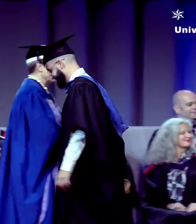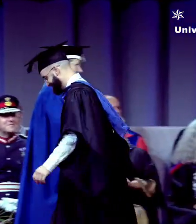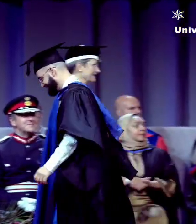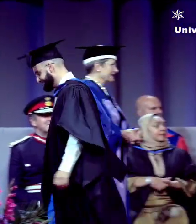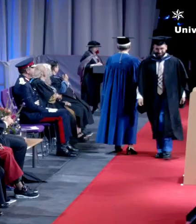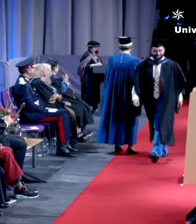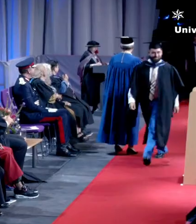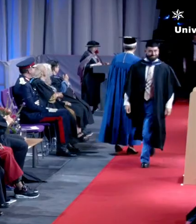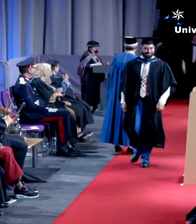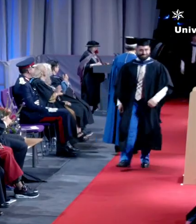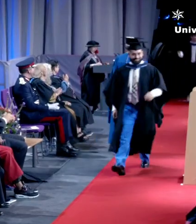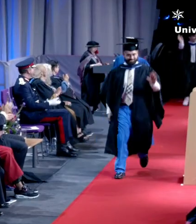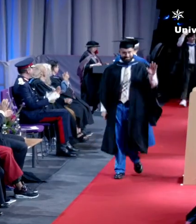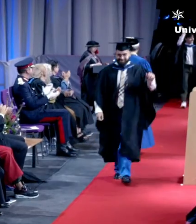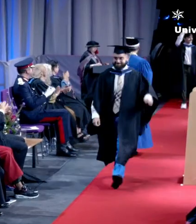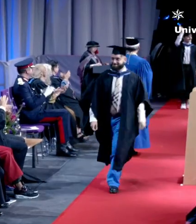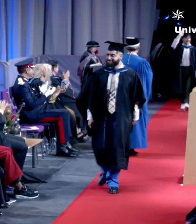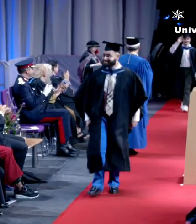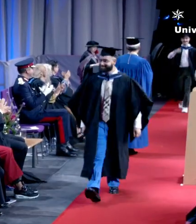Henry Rawlings.